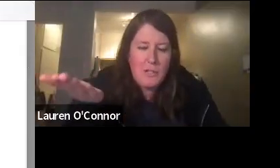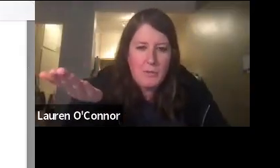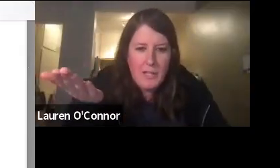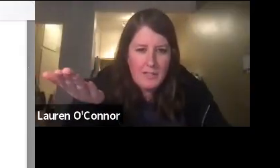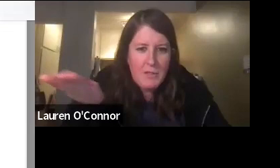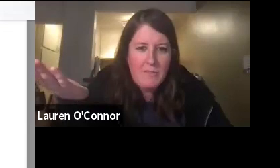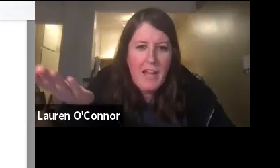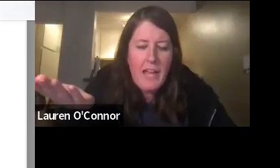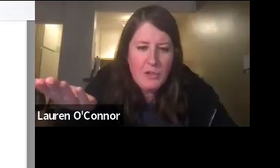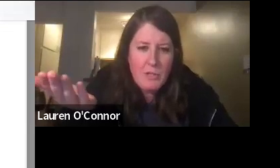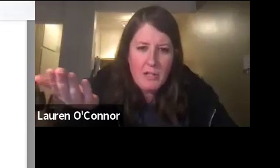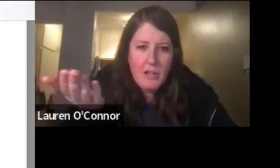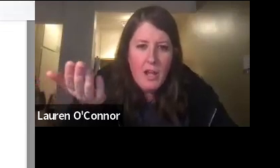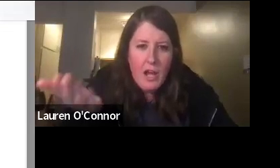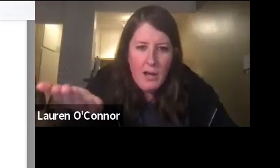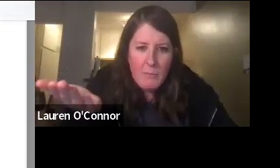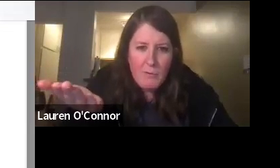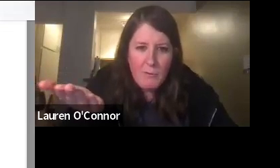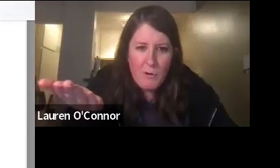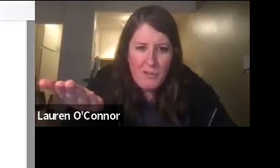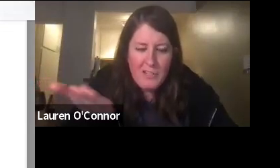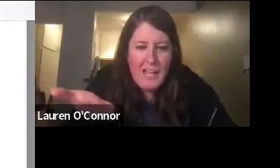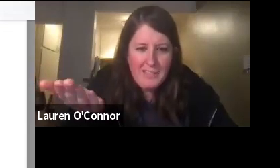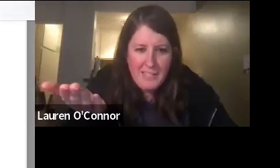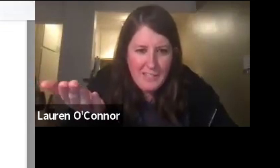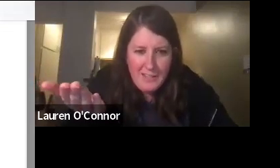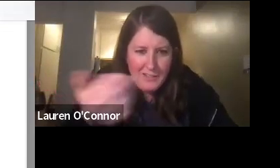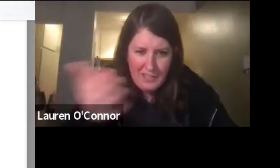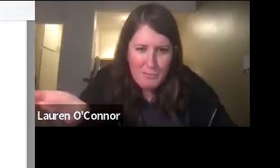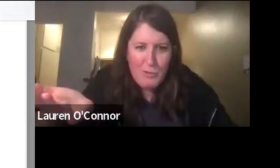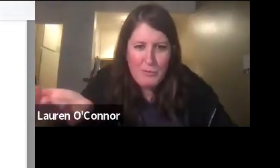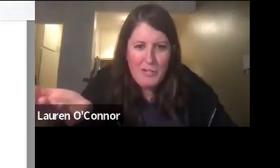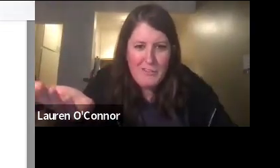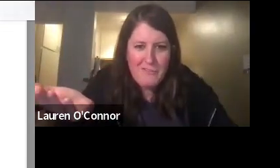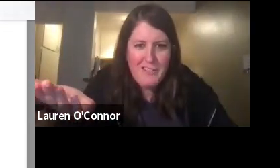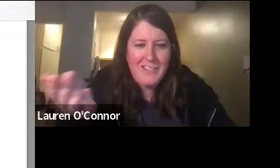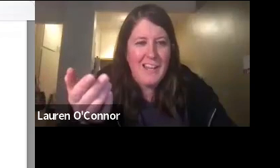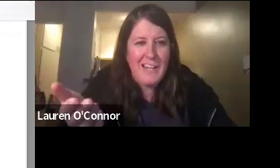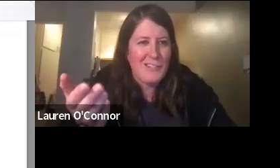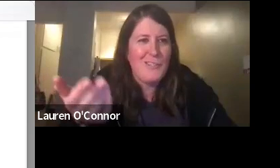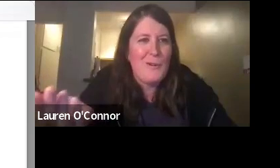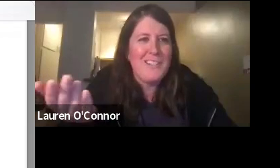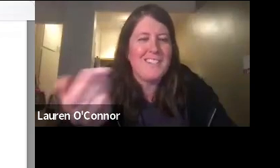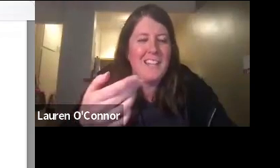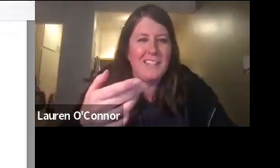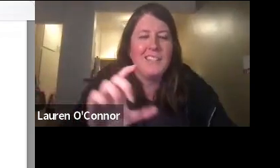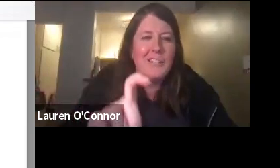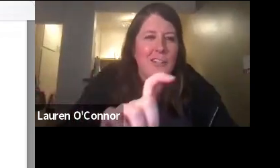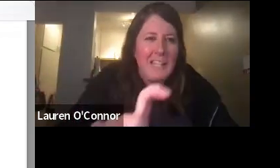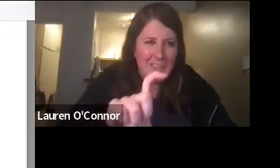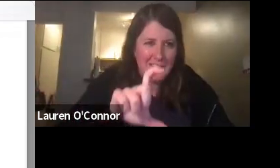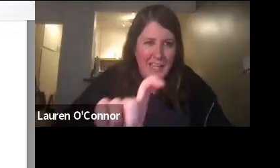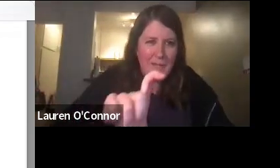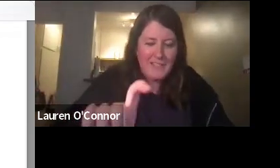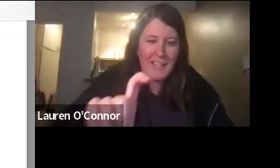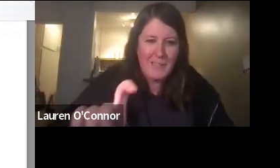at the screenplay, speaking of Hal Ashby, for The Last Detail, in preparation for this. And I just noticed,